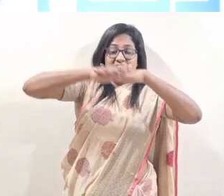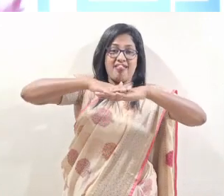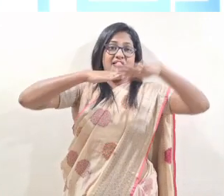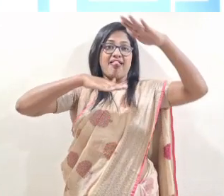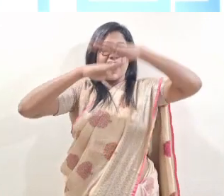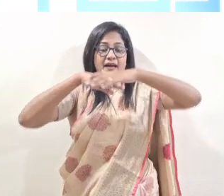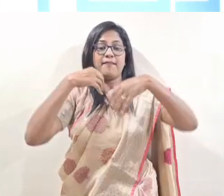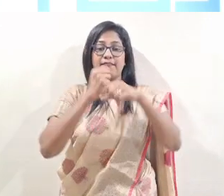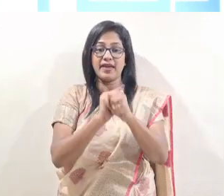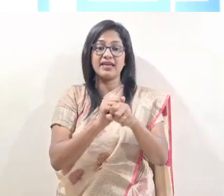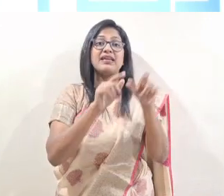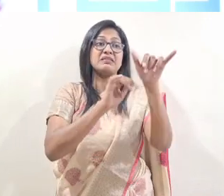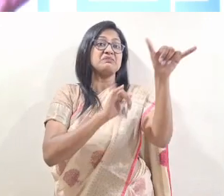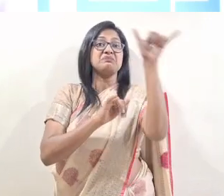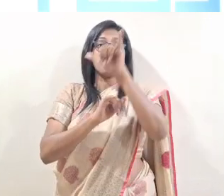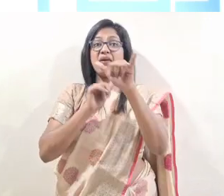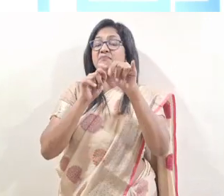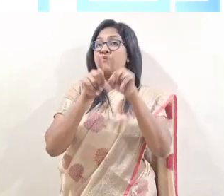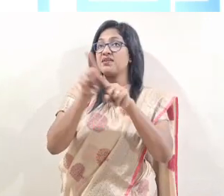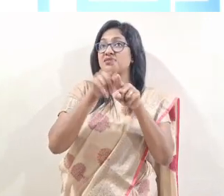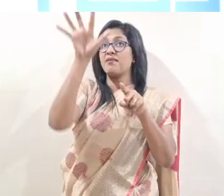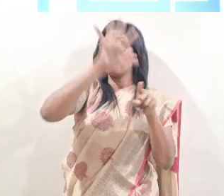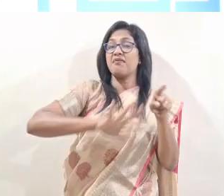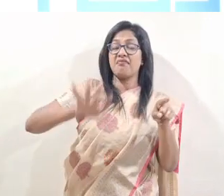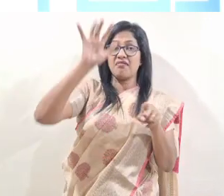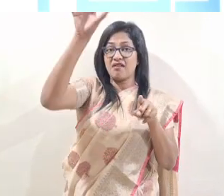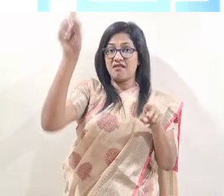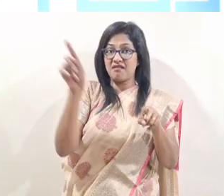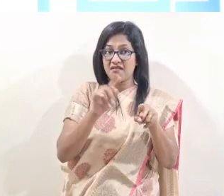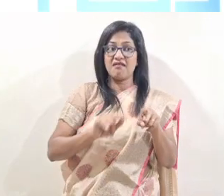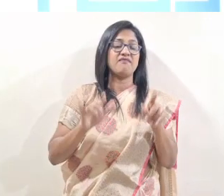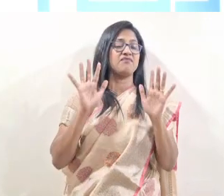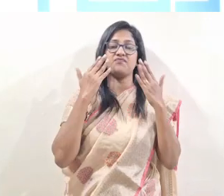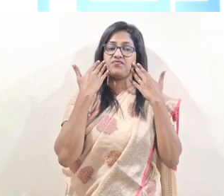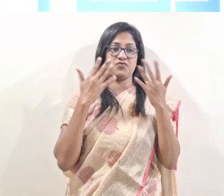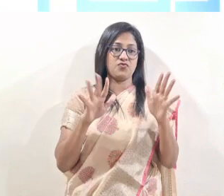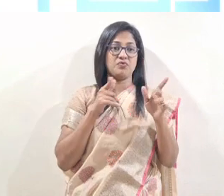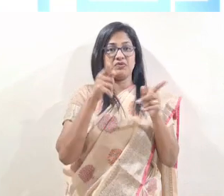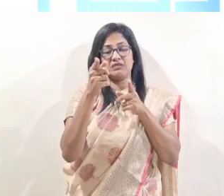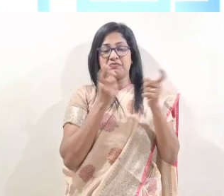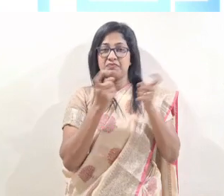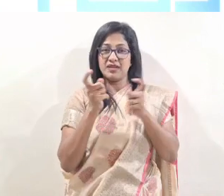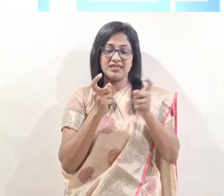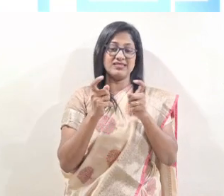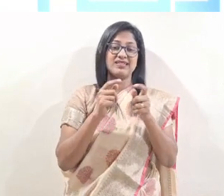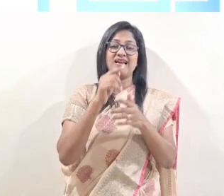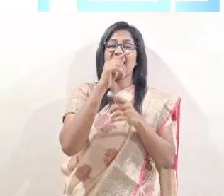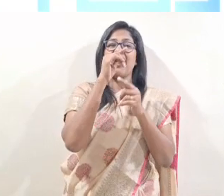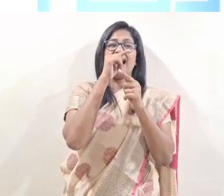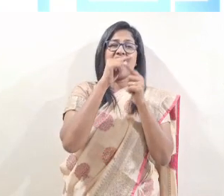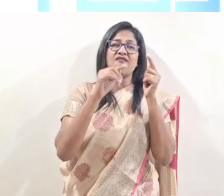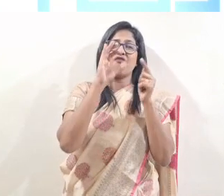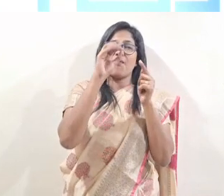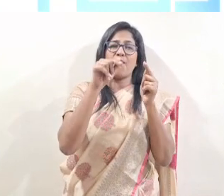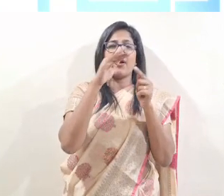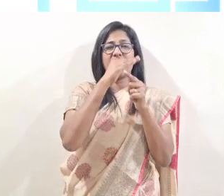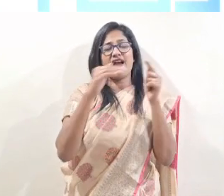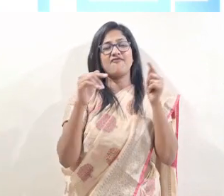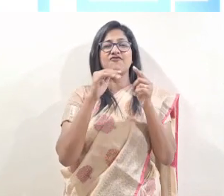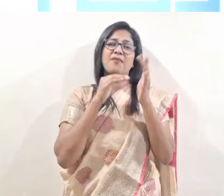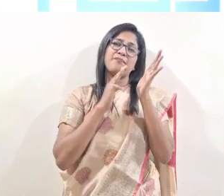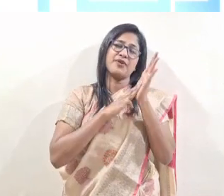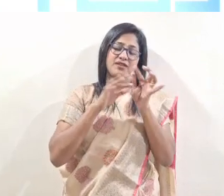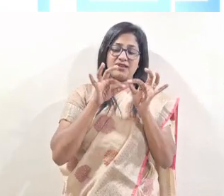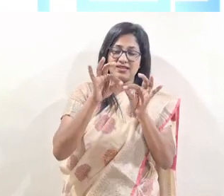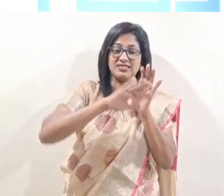other examples where this has been done, probably the only example. And we managed to construct with just 0.5 meter earth cover over the